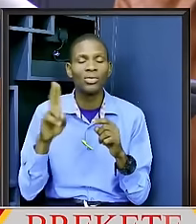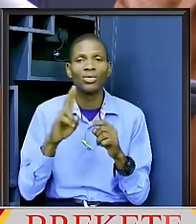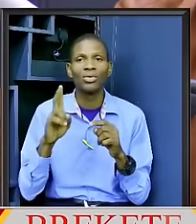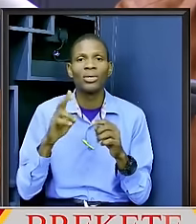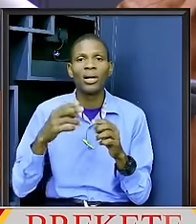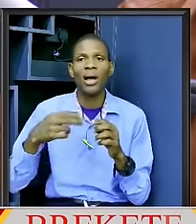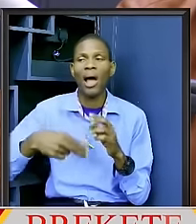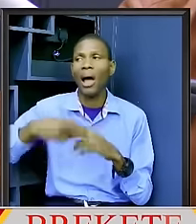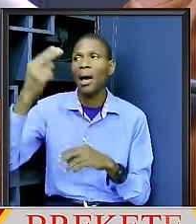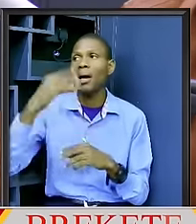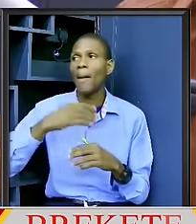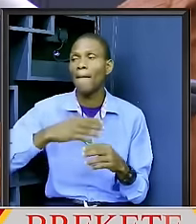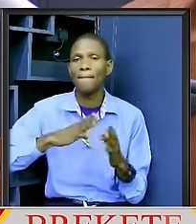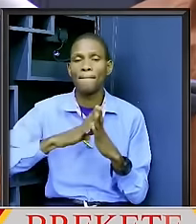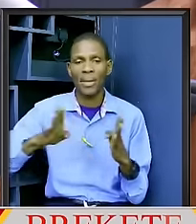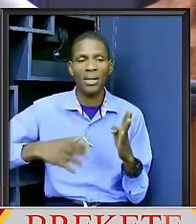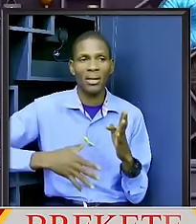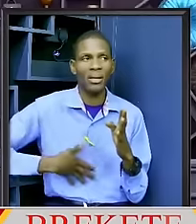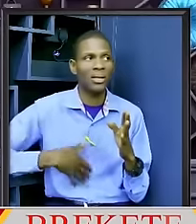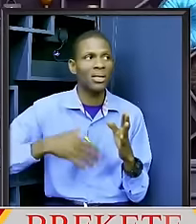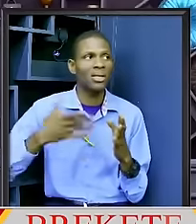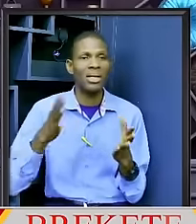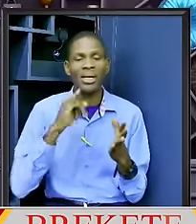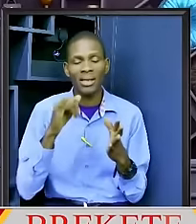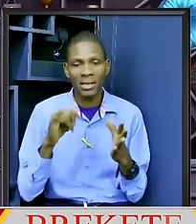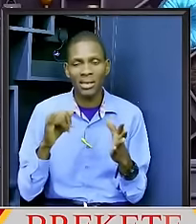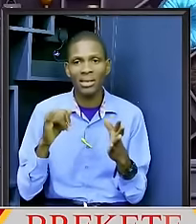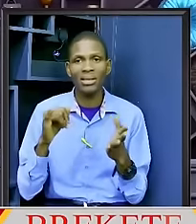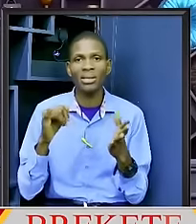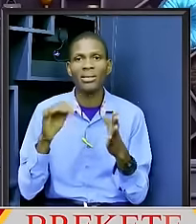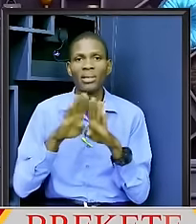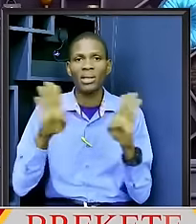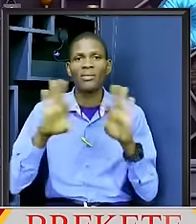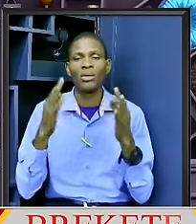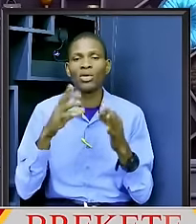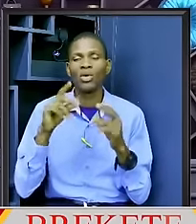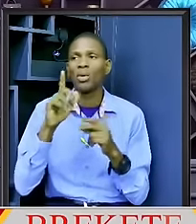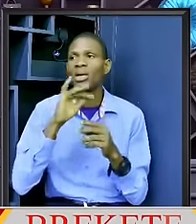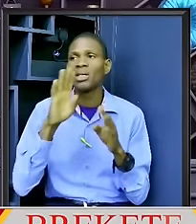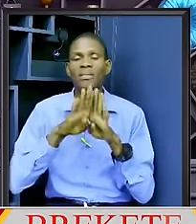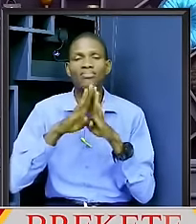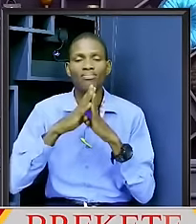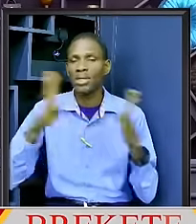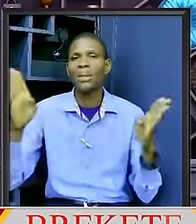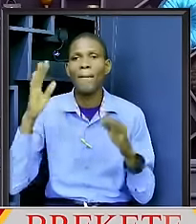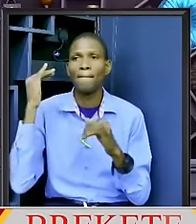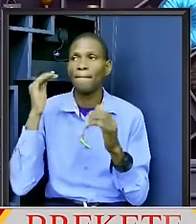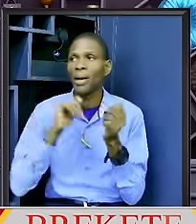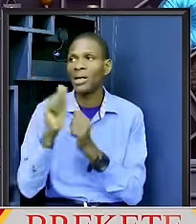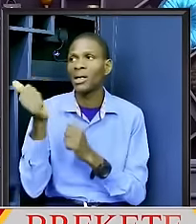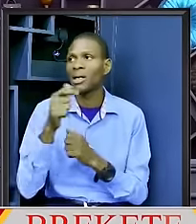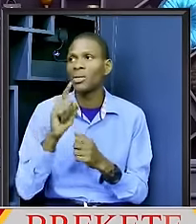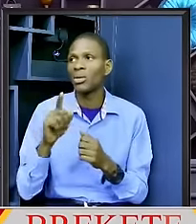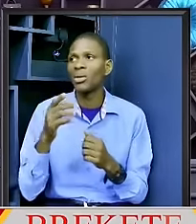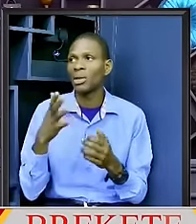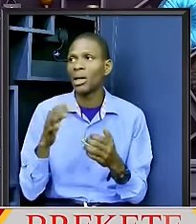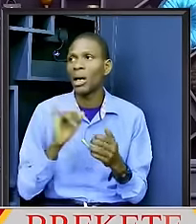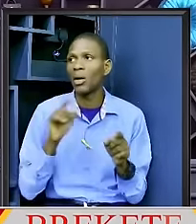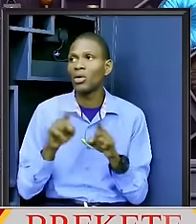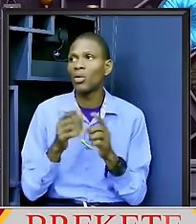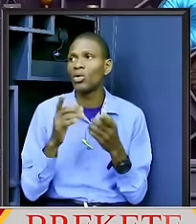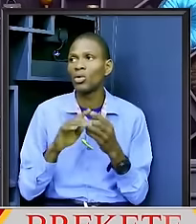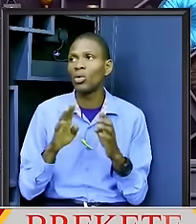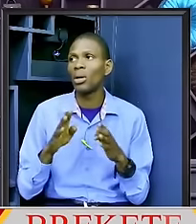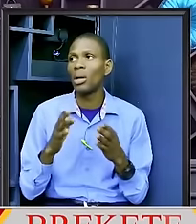belly intimidate you. Here in our Brekete Family, nobody big pass anybody here. You hear? Yes. Yes, sir. I also